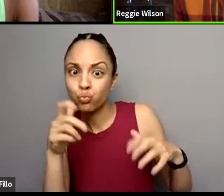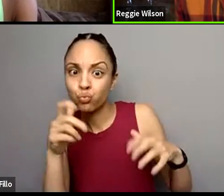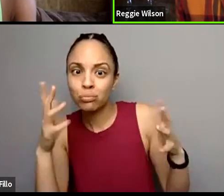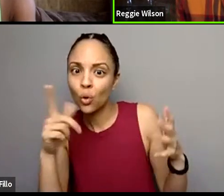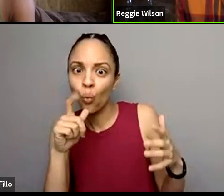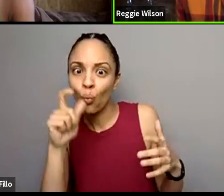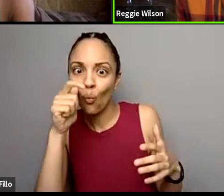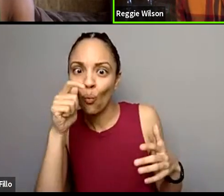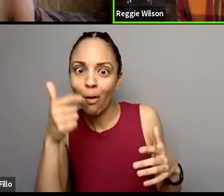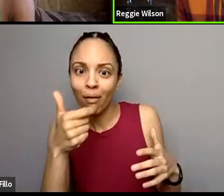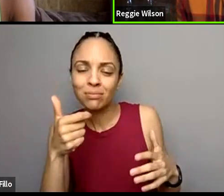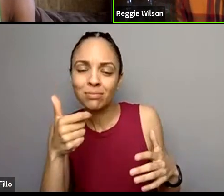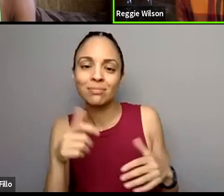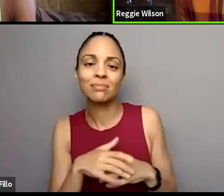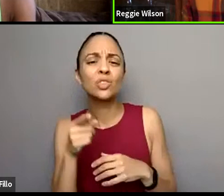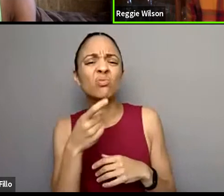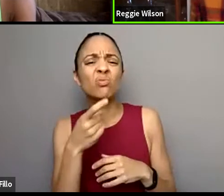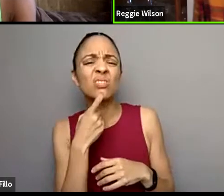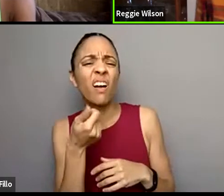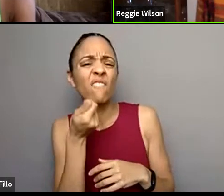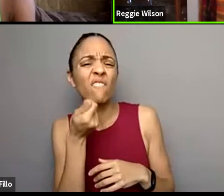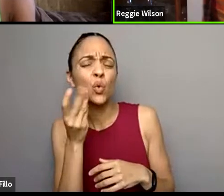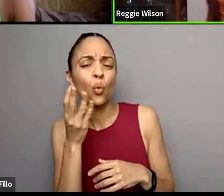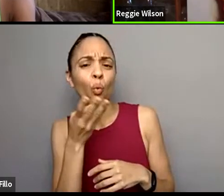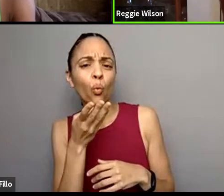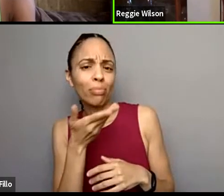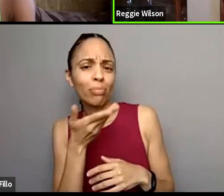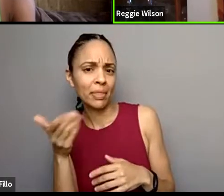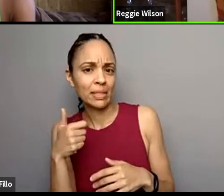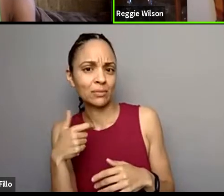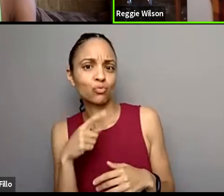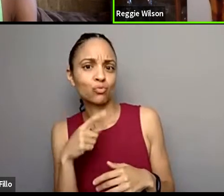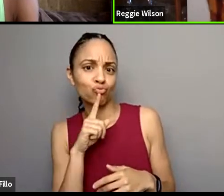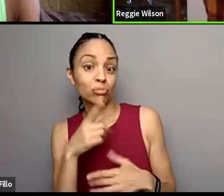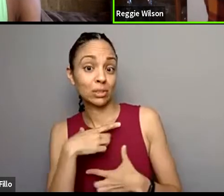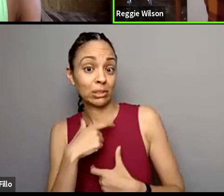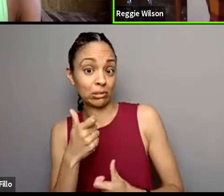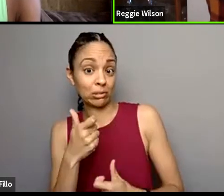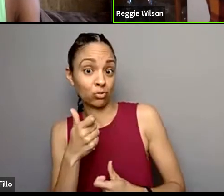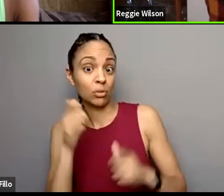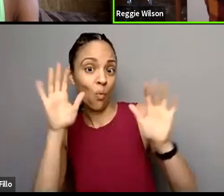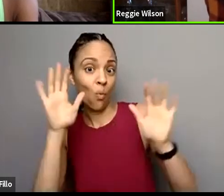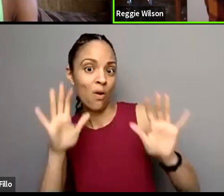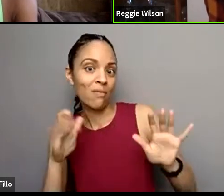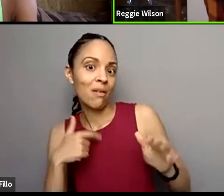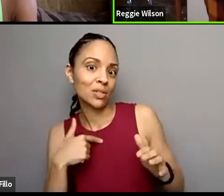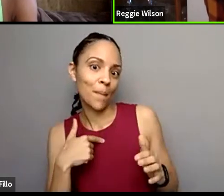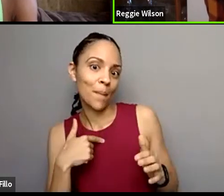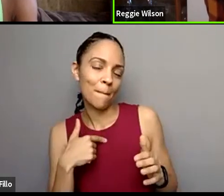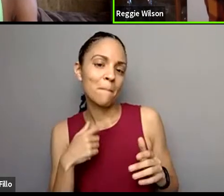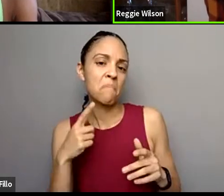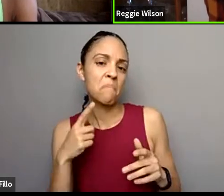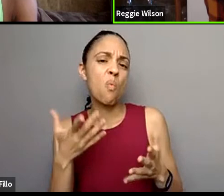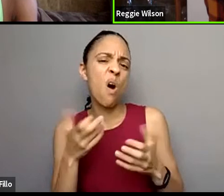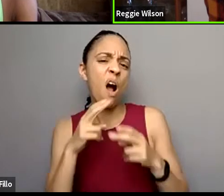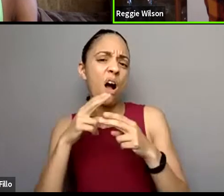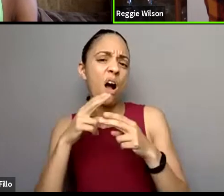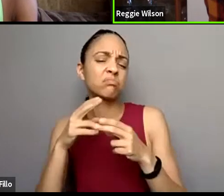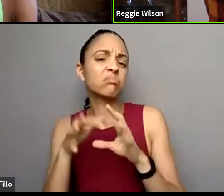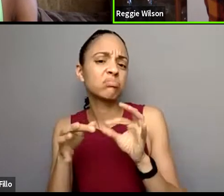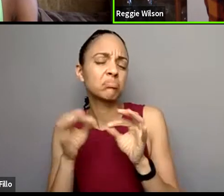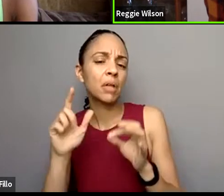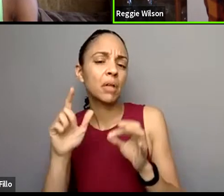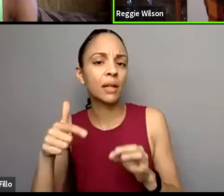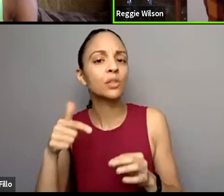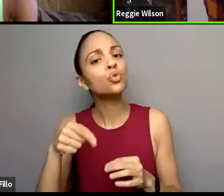really interesting and wonderful, but I don't want to come in. Oh, so you use this word mentor, and I've